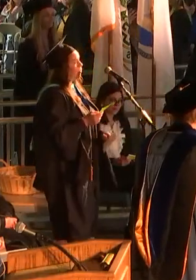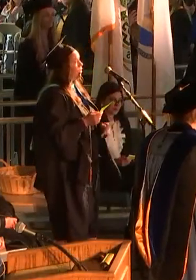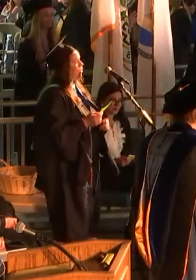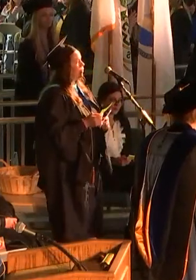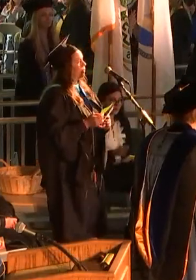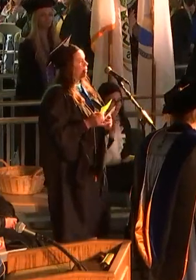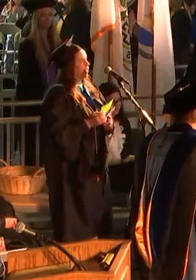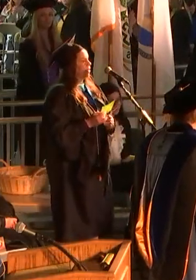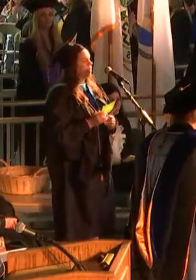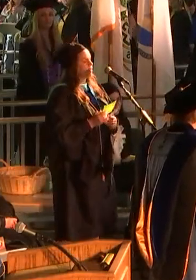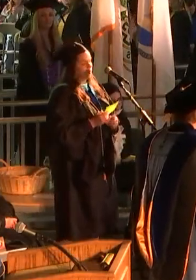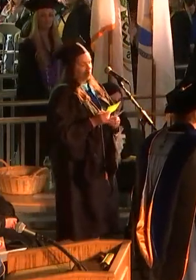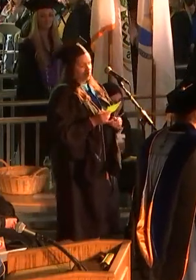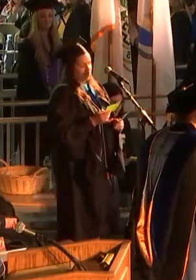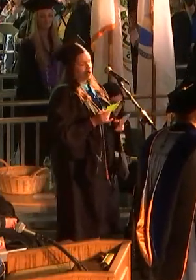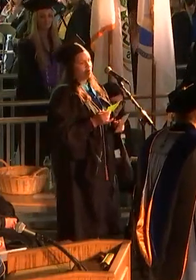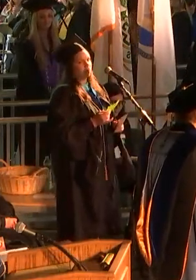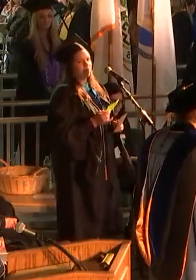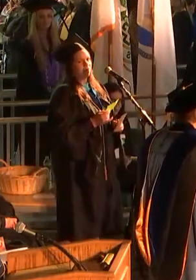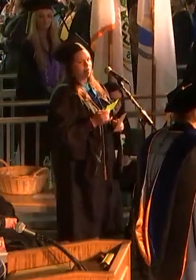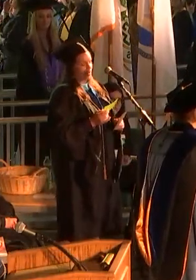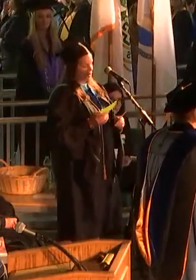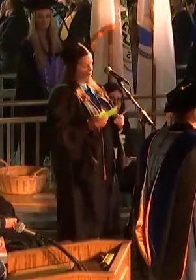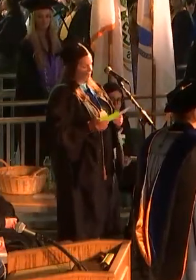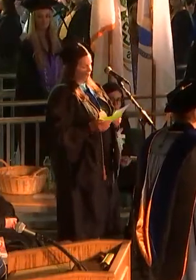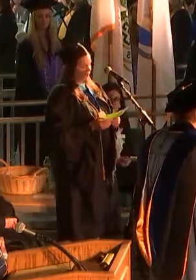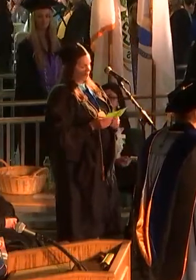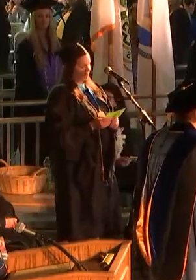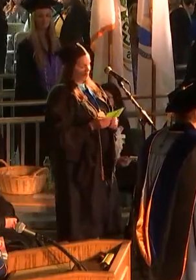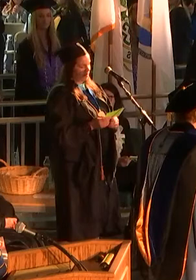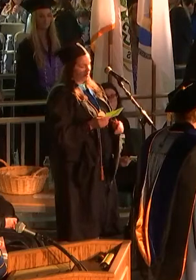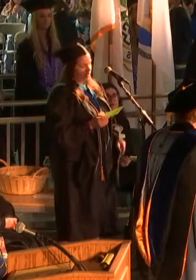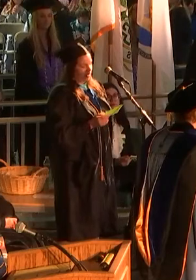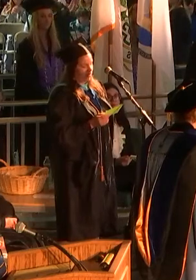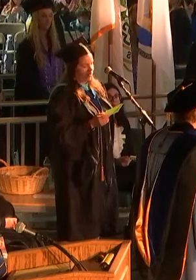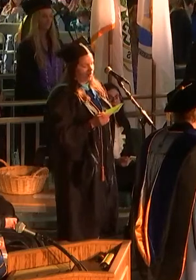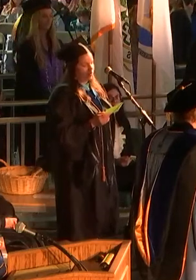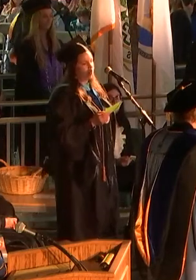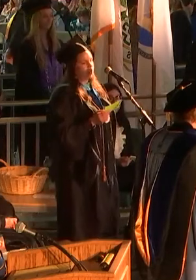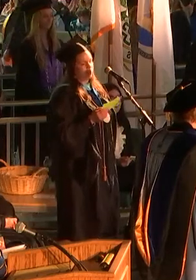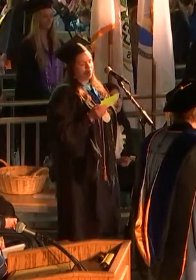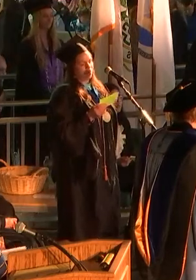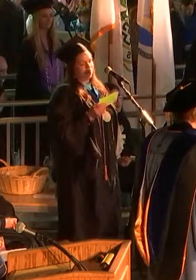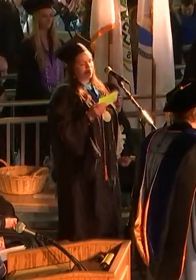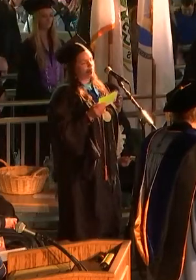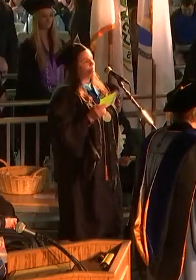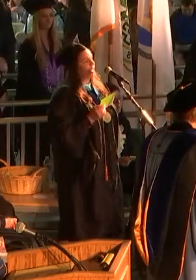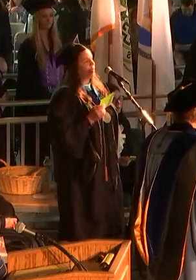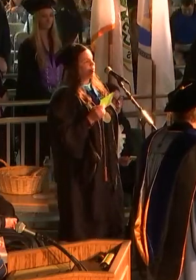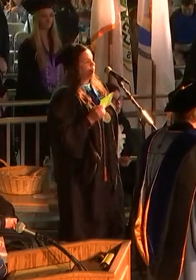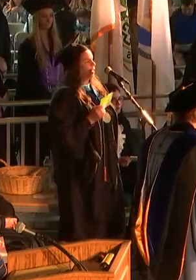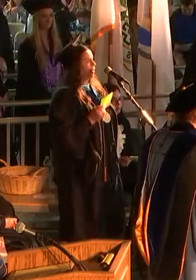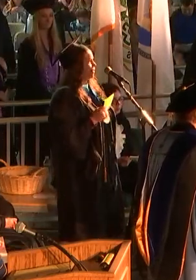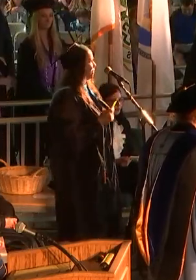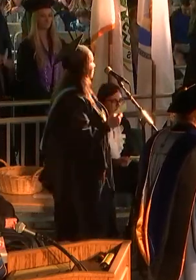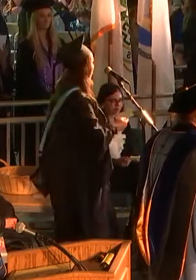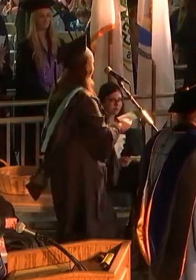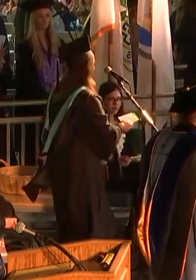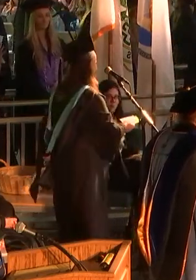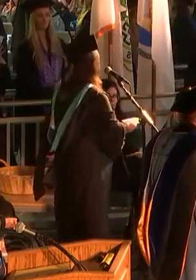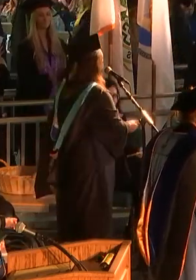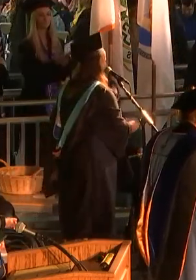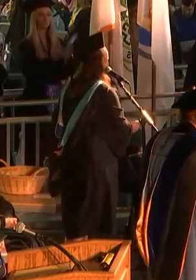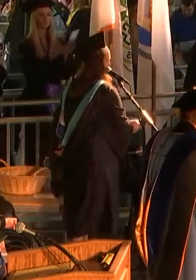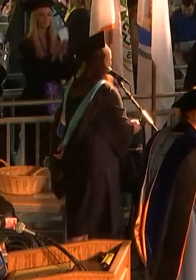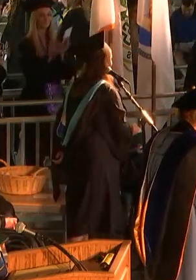I'm now pleased to announce the candidates for graduation for dental hygiene. Emily Gloria Abbott, magna cum laude.